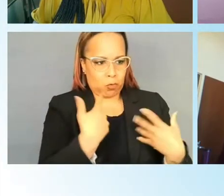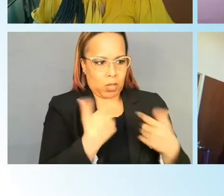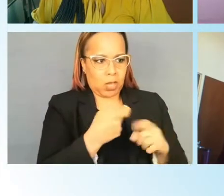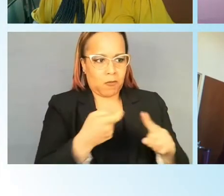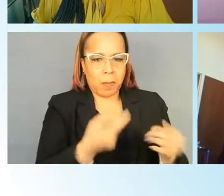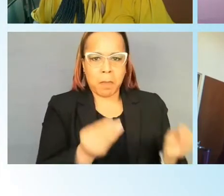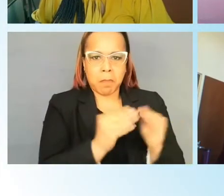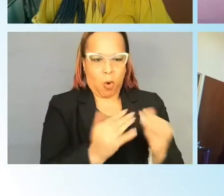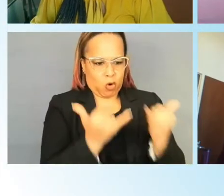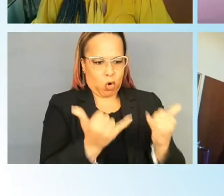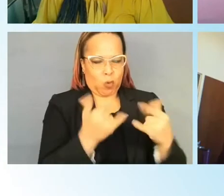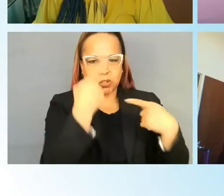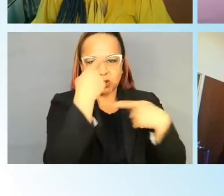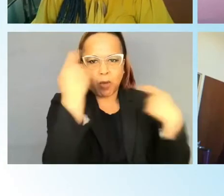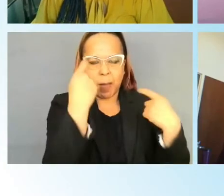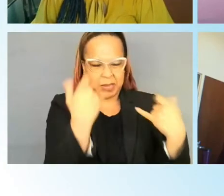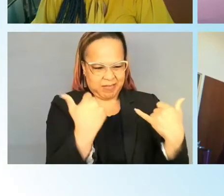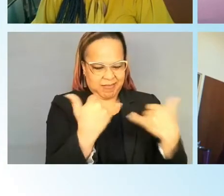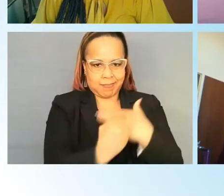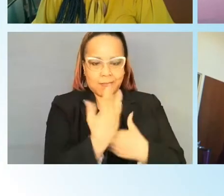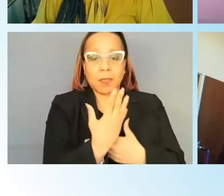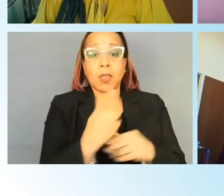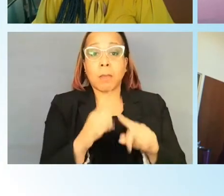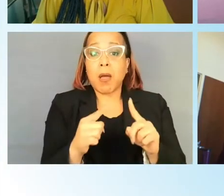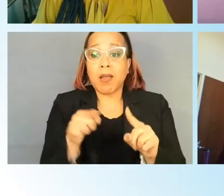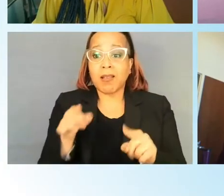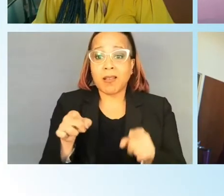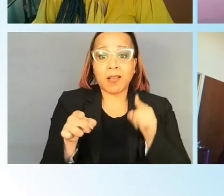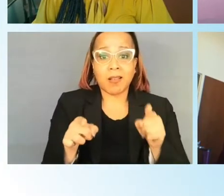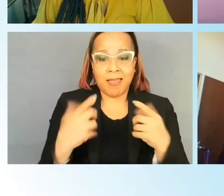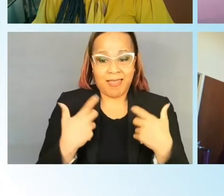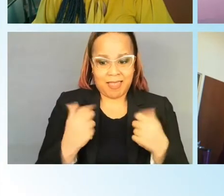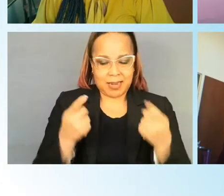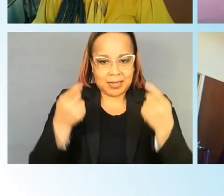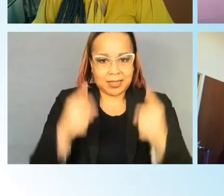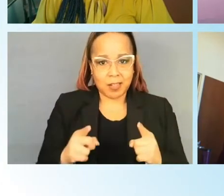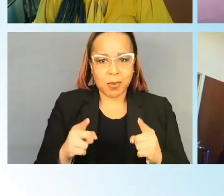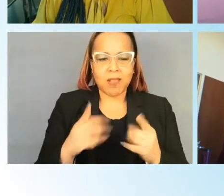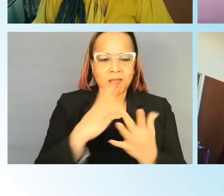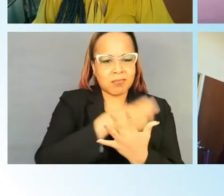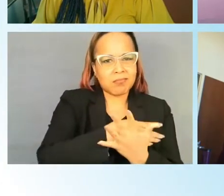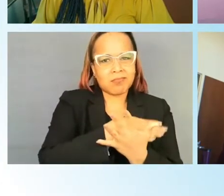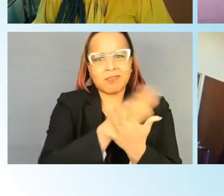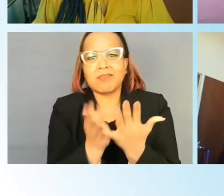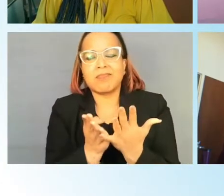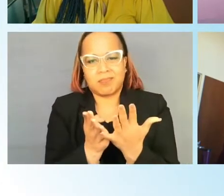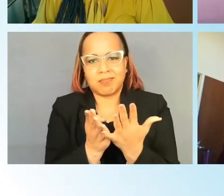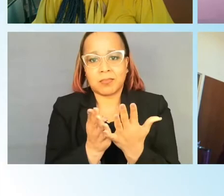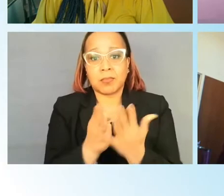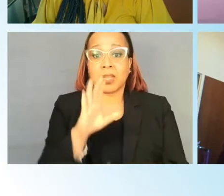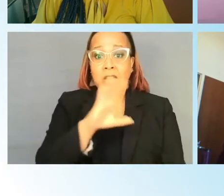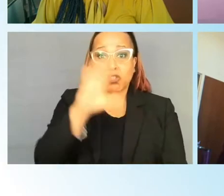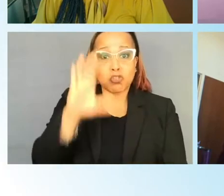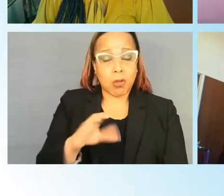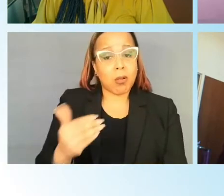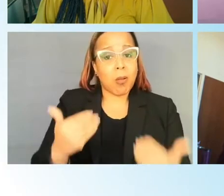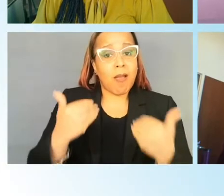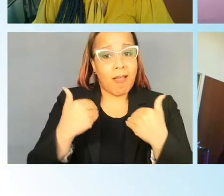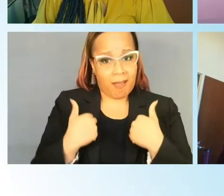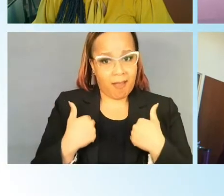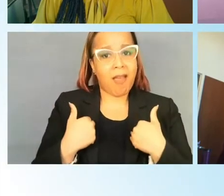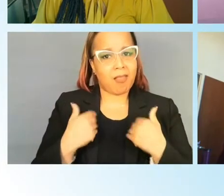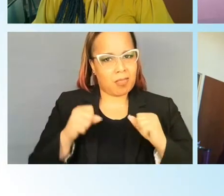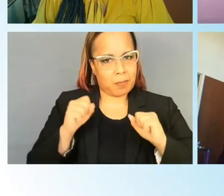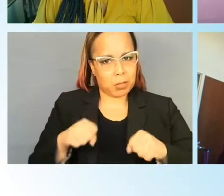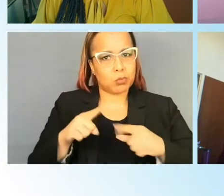present trauma, immediate trauma. But in any event, healing takes place on all sorts of levels. So Chicago has the wherewithal to